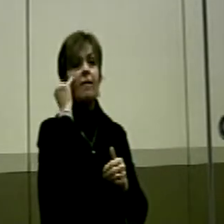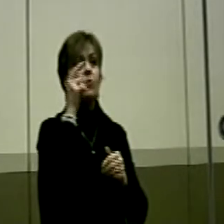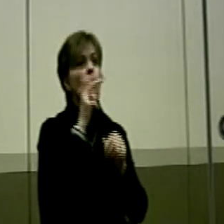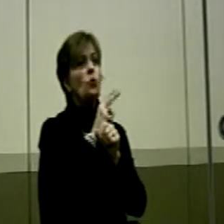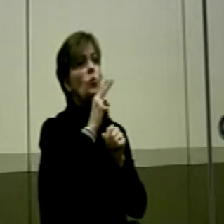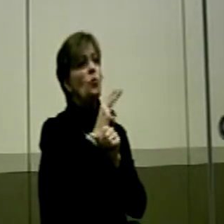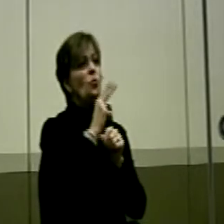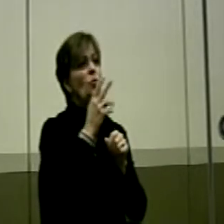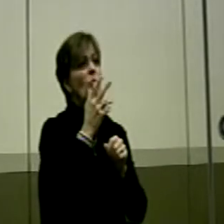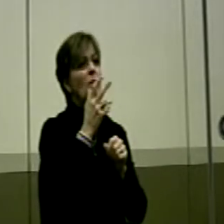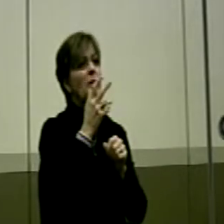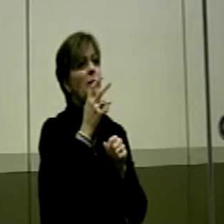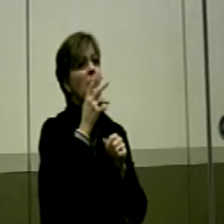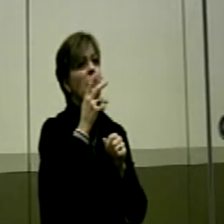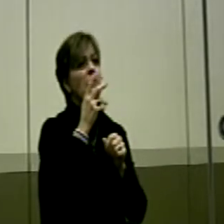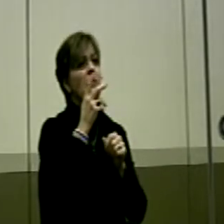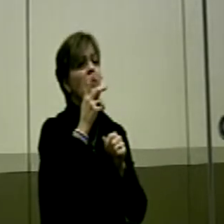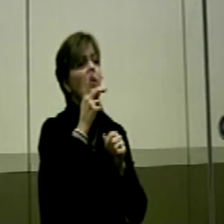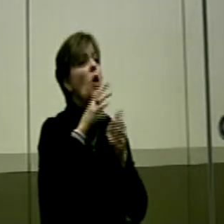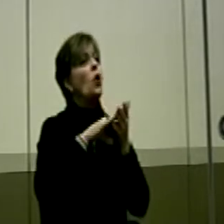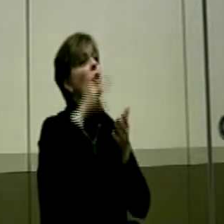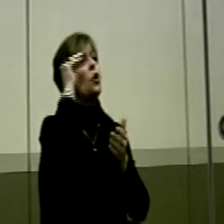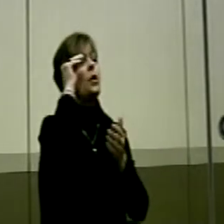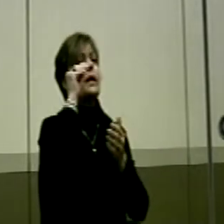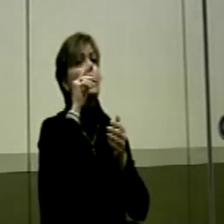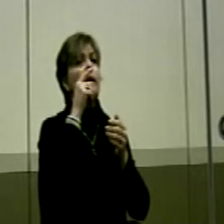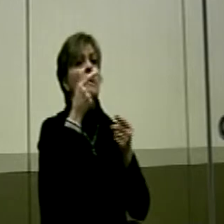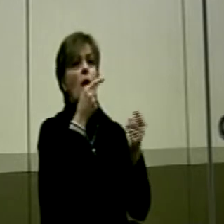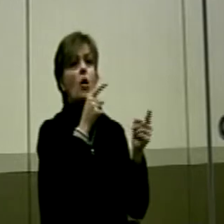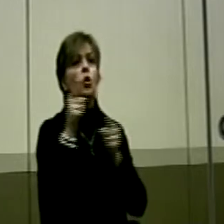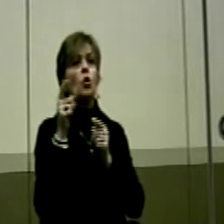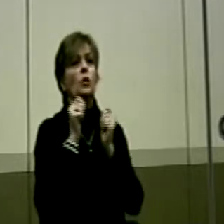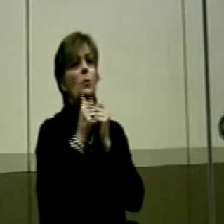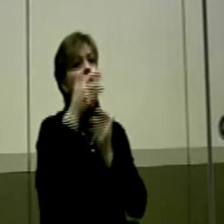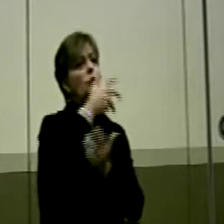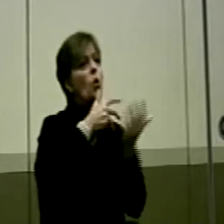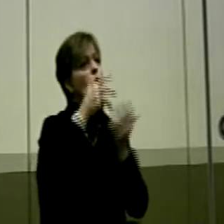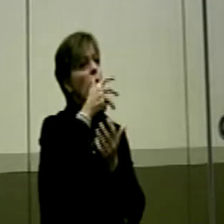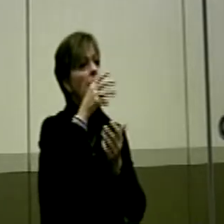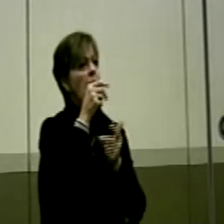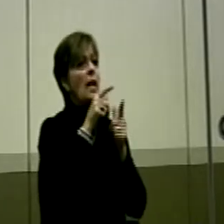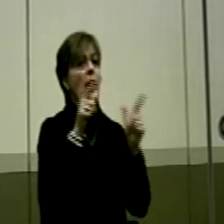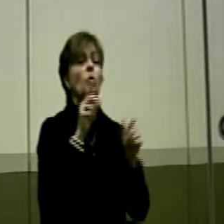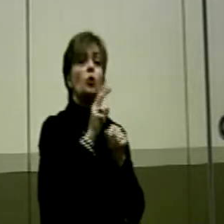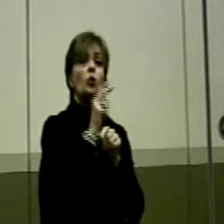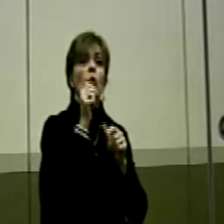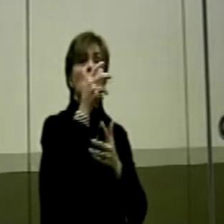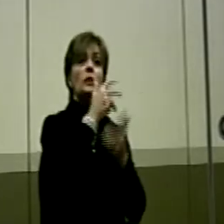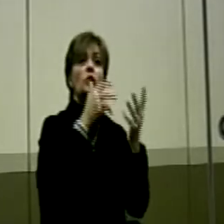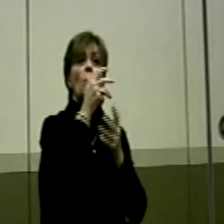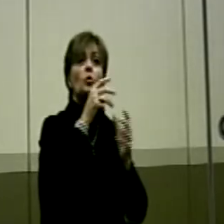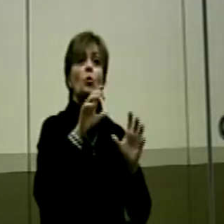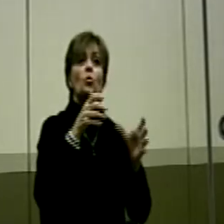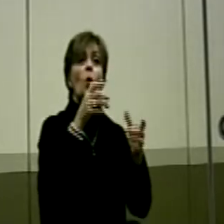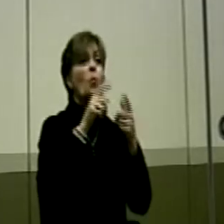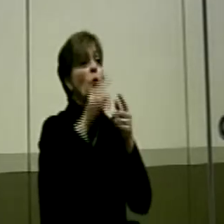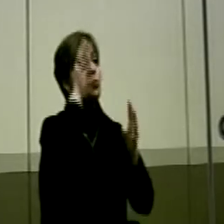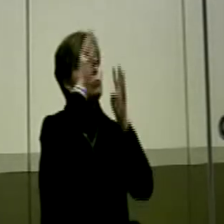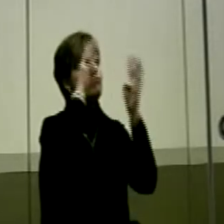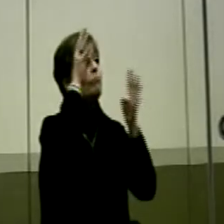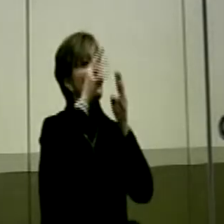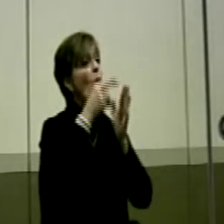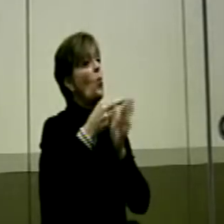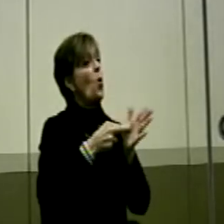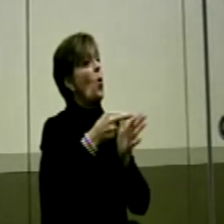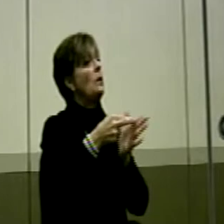to explain that. I mean, that's very powerful social cultural perspective there that really has good applications for how